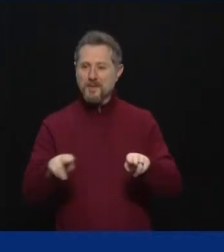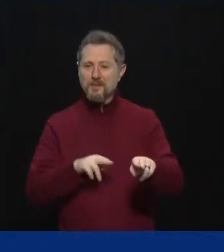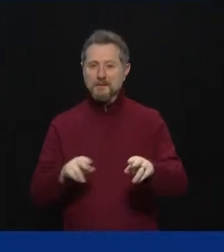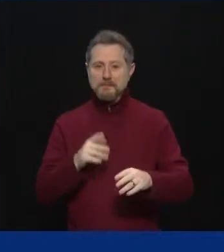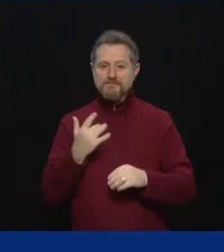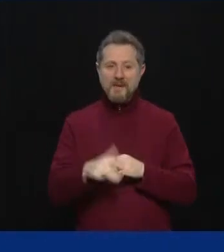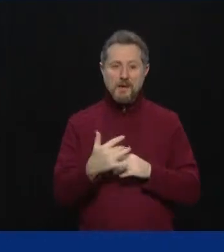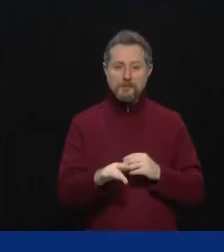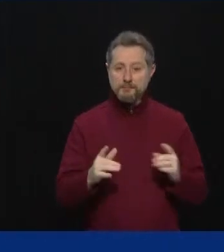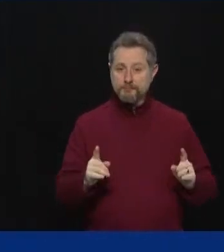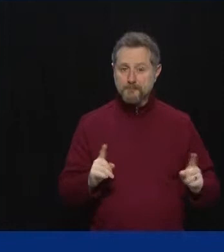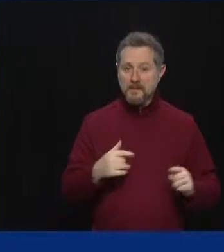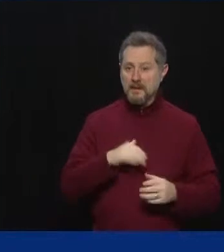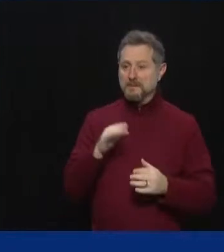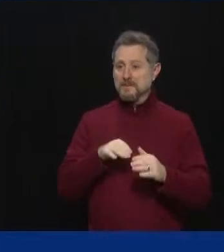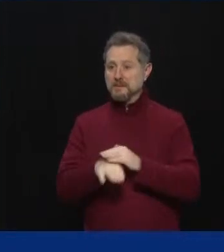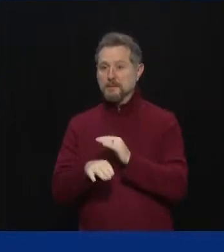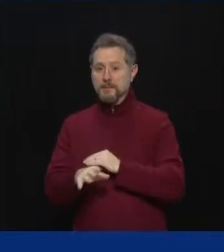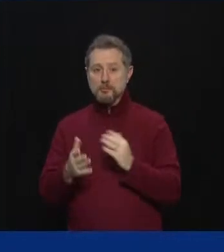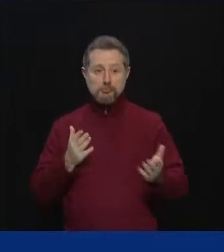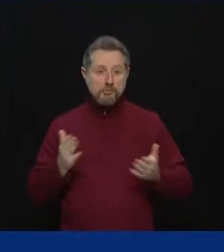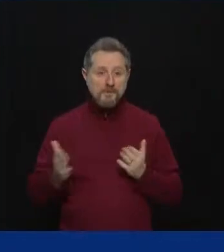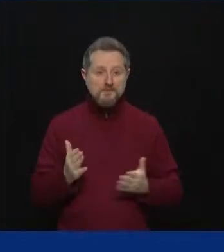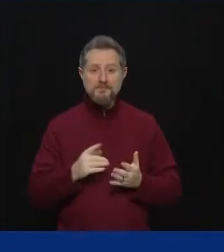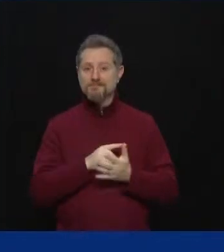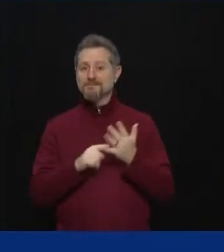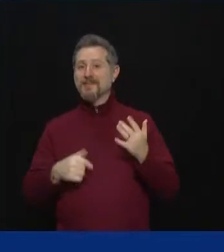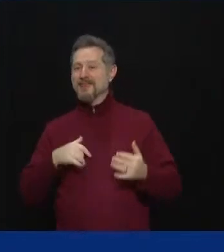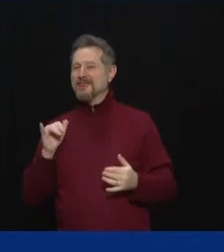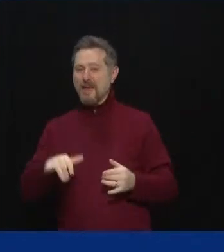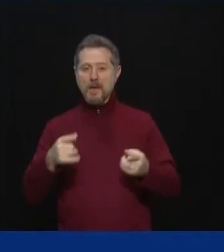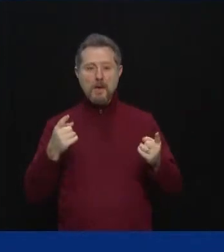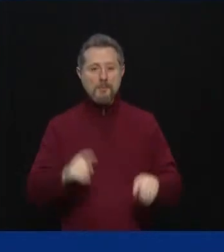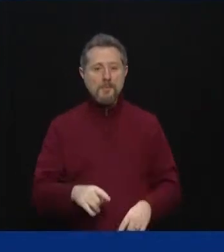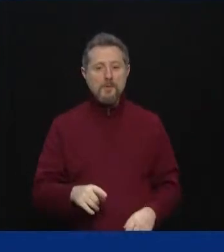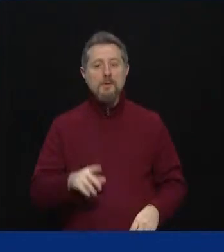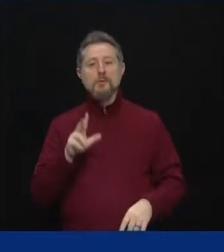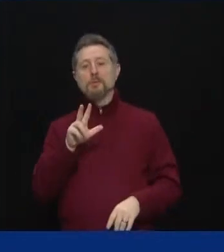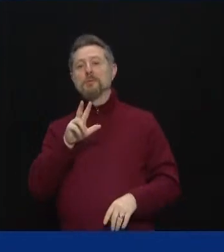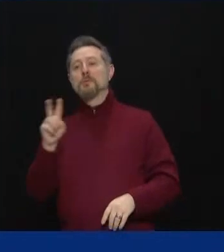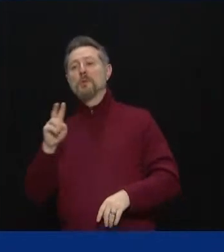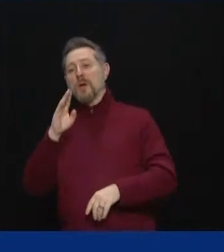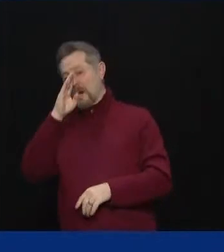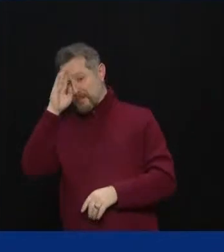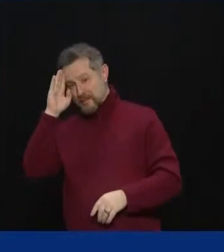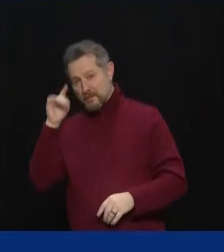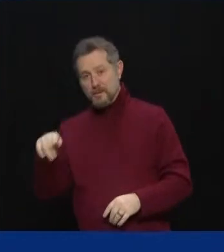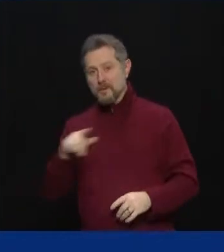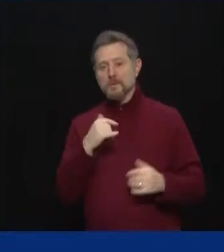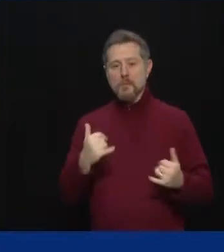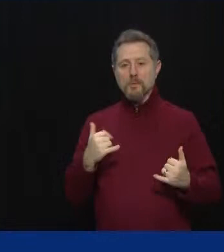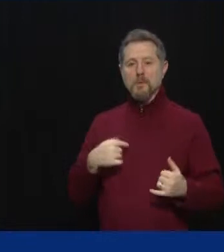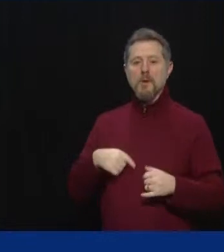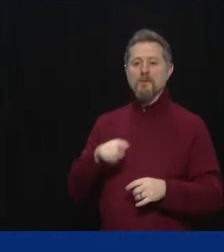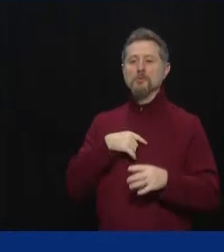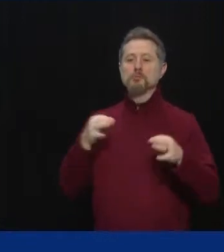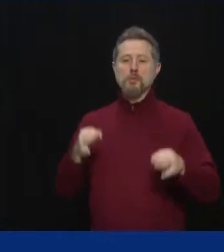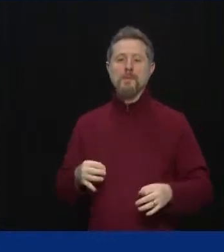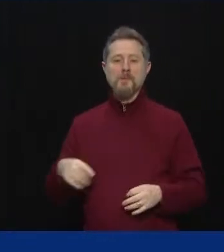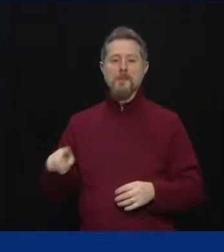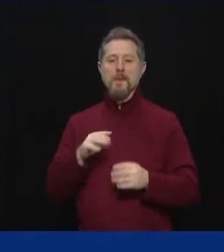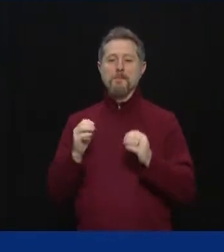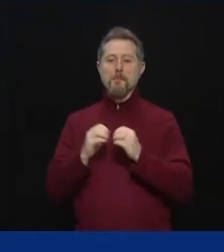is what's happening in at least 32 hospitals right now that we determined needed additional help. They had to suspend